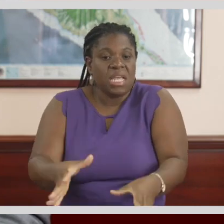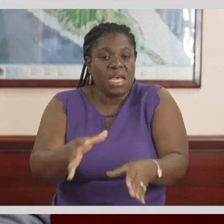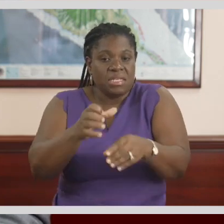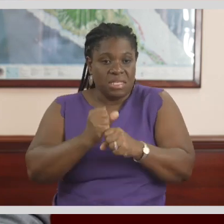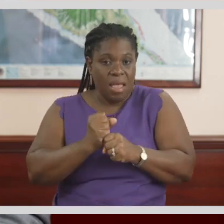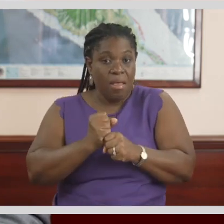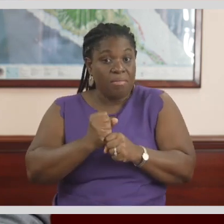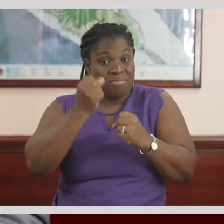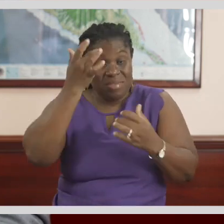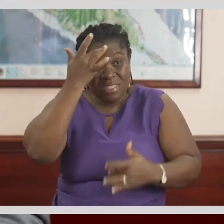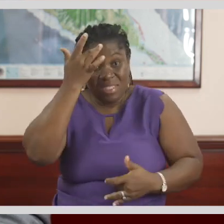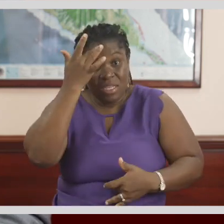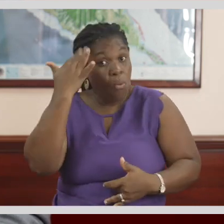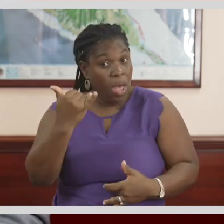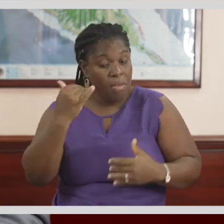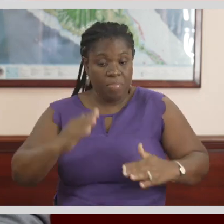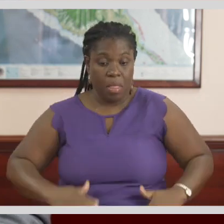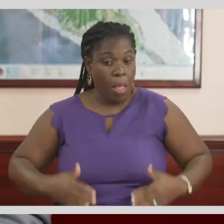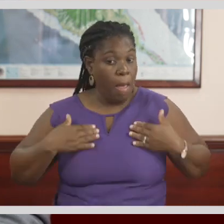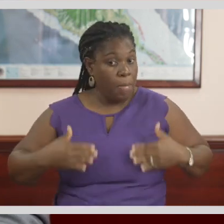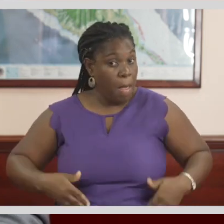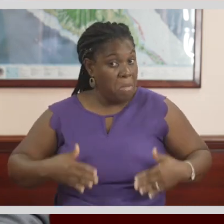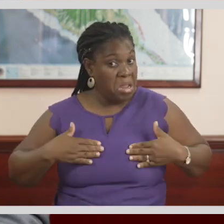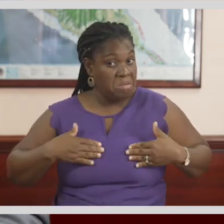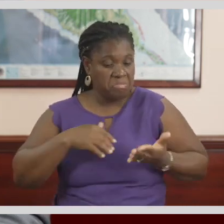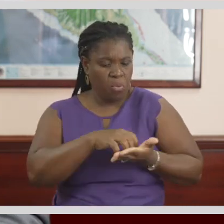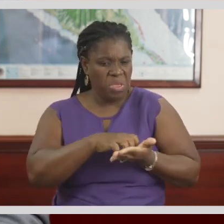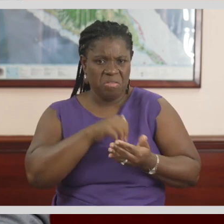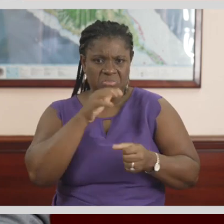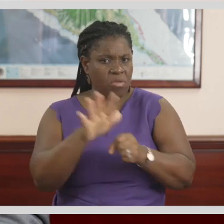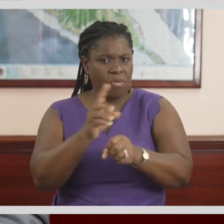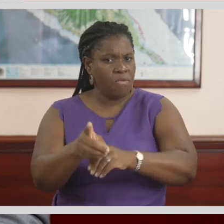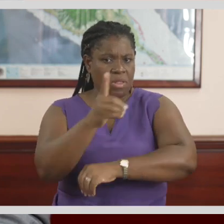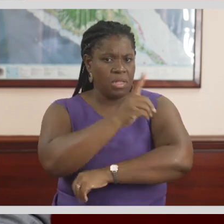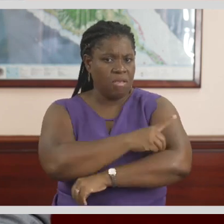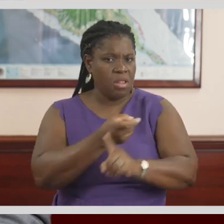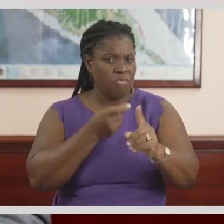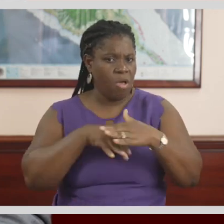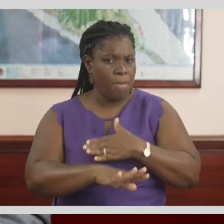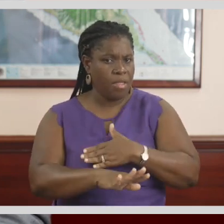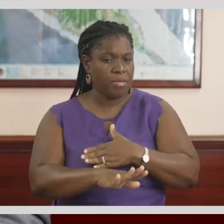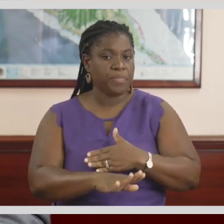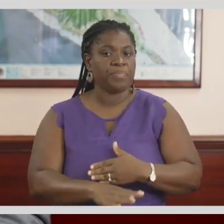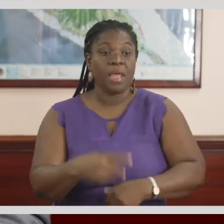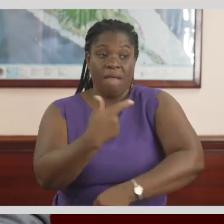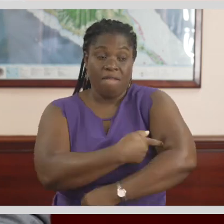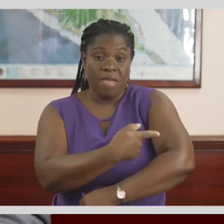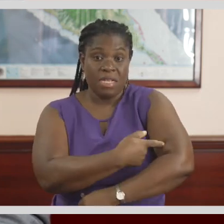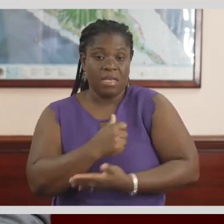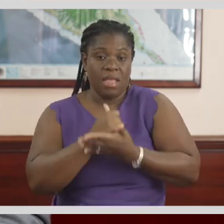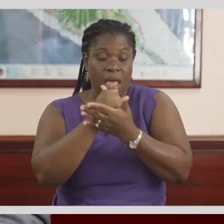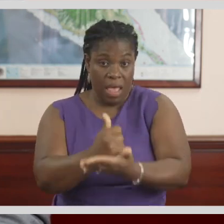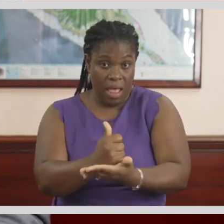contracting communicable diseases since their immune system is not fully developed at birth. Vaccines help the